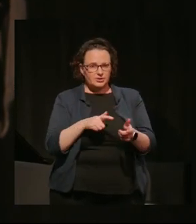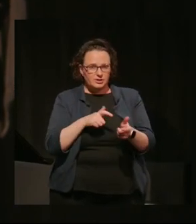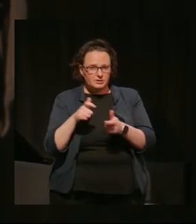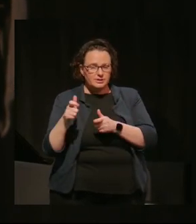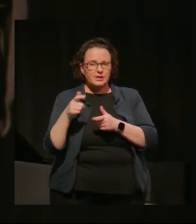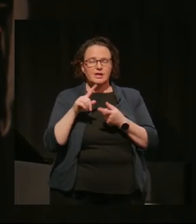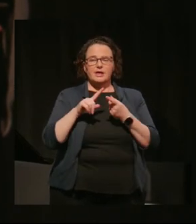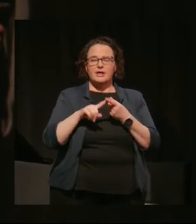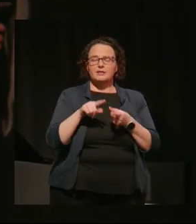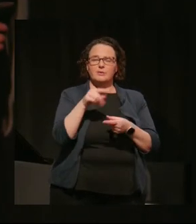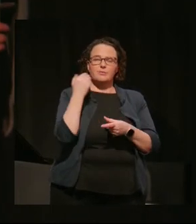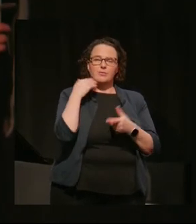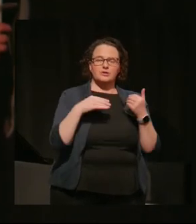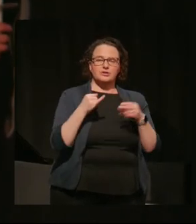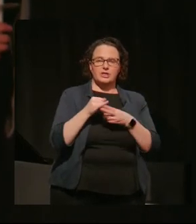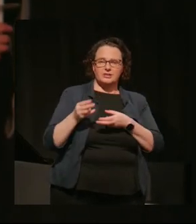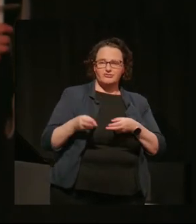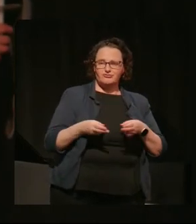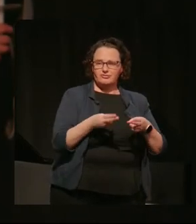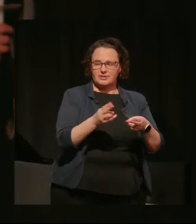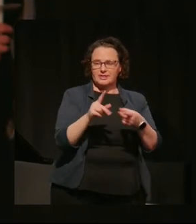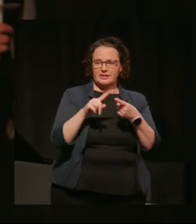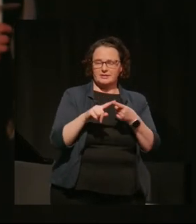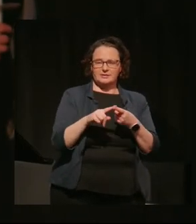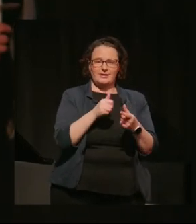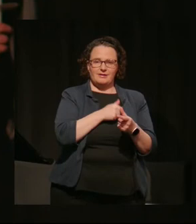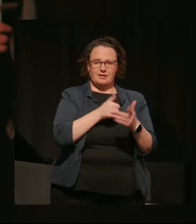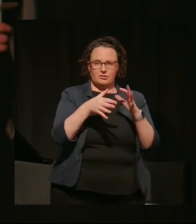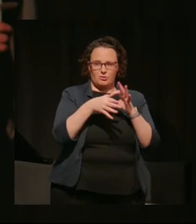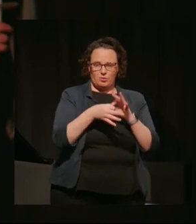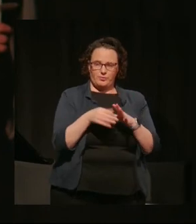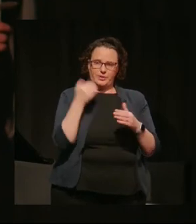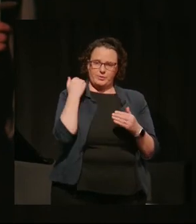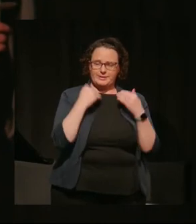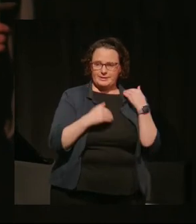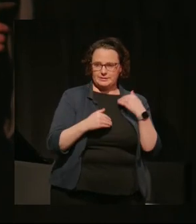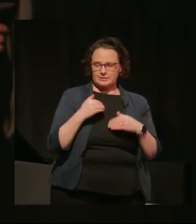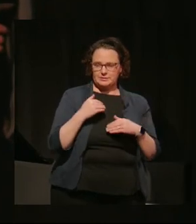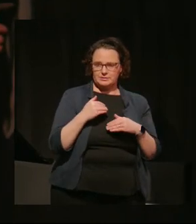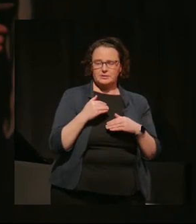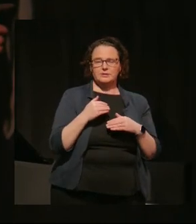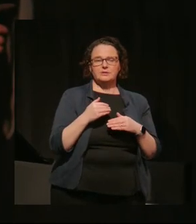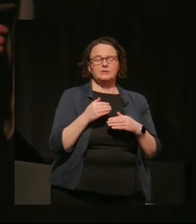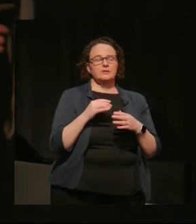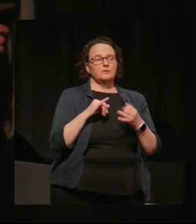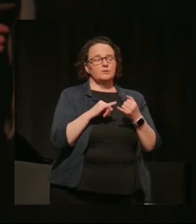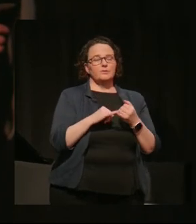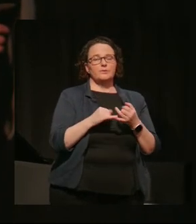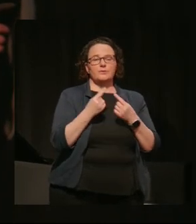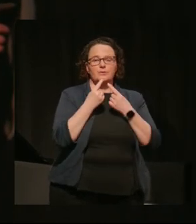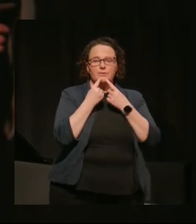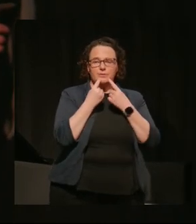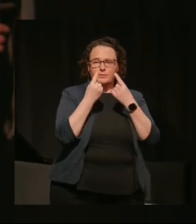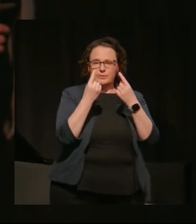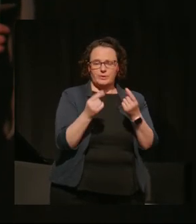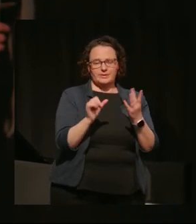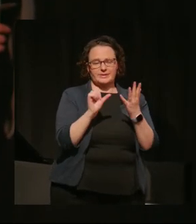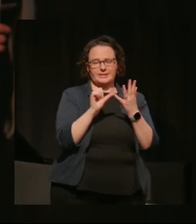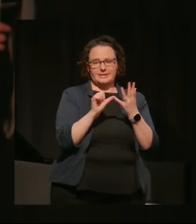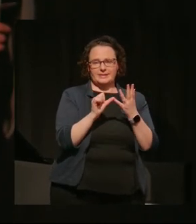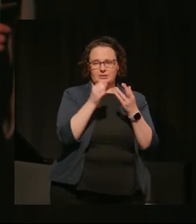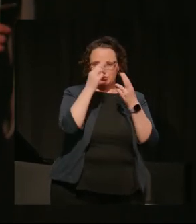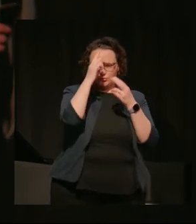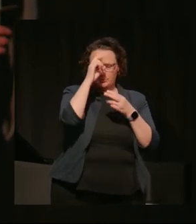And Jews were murdered in the streets and in their homes. Those lighting candles in memory of the Jewish victims